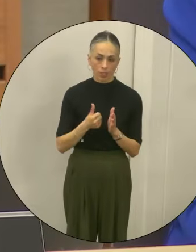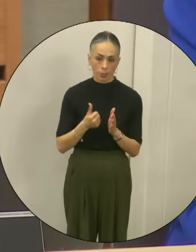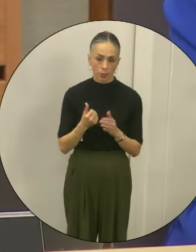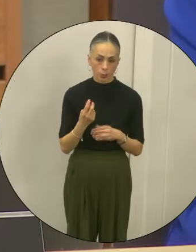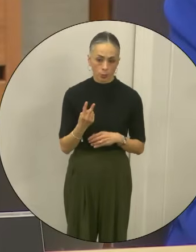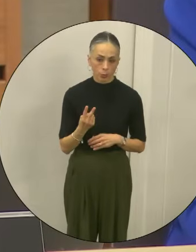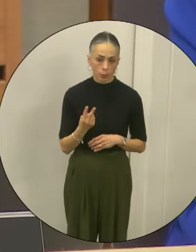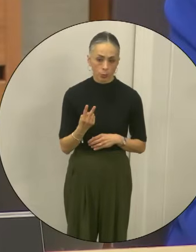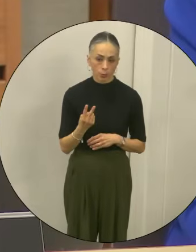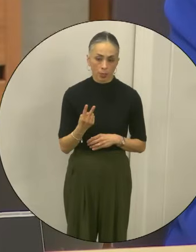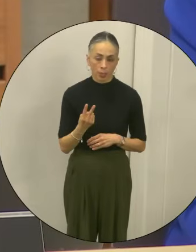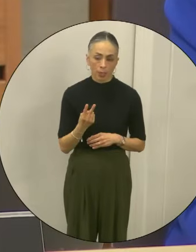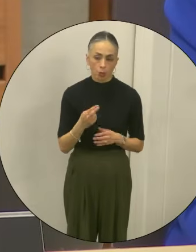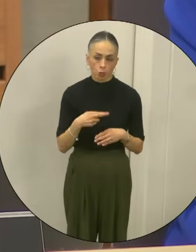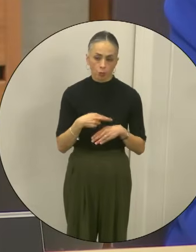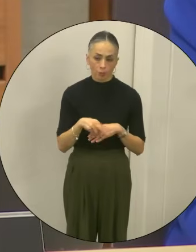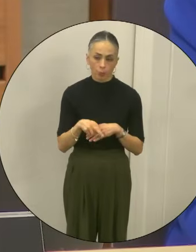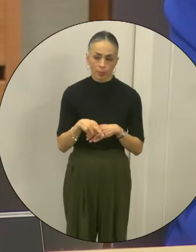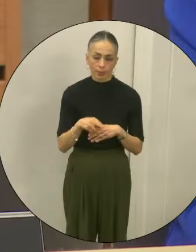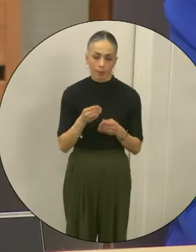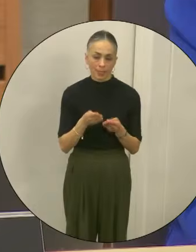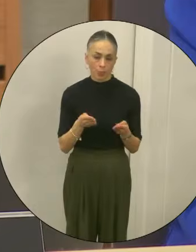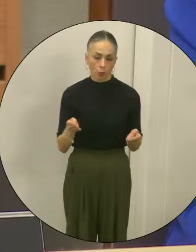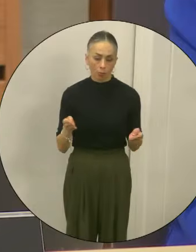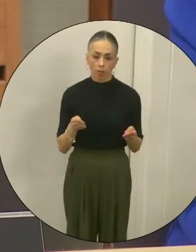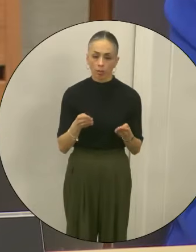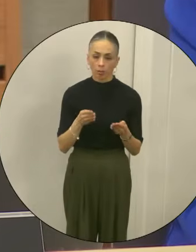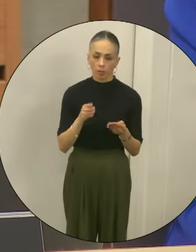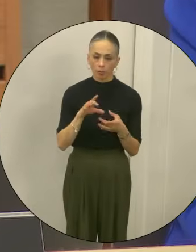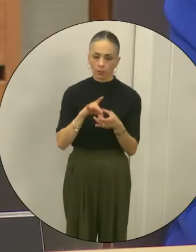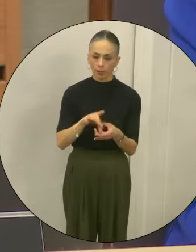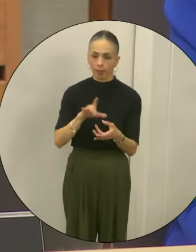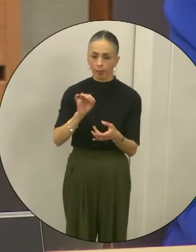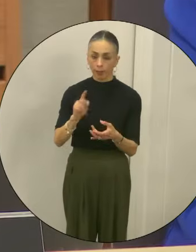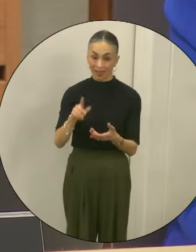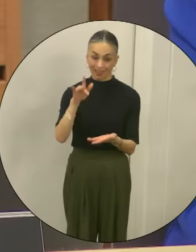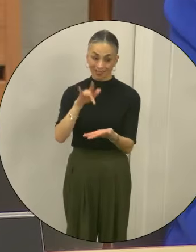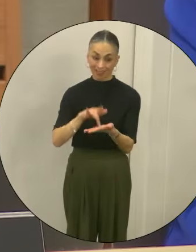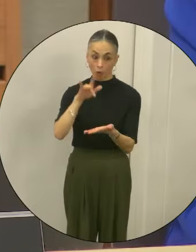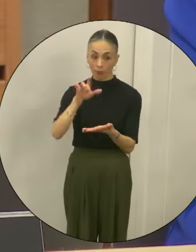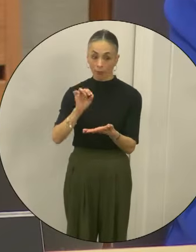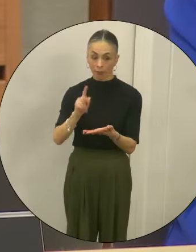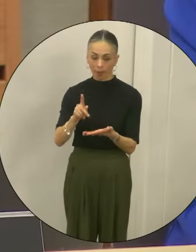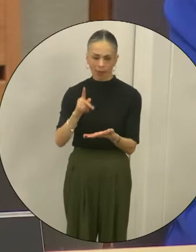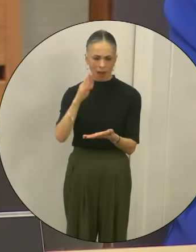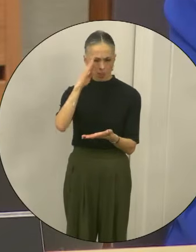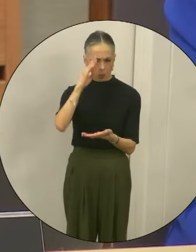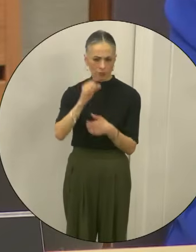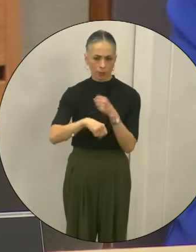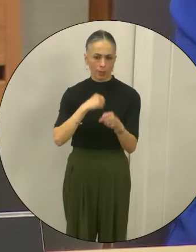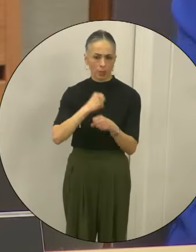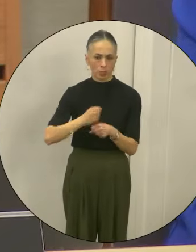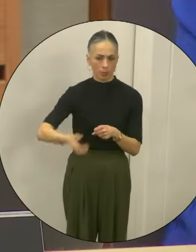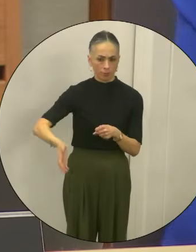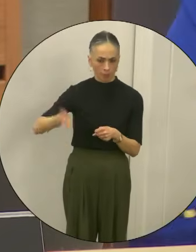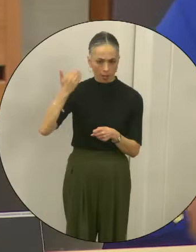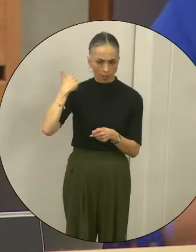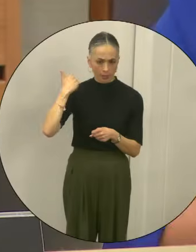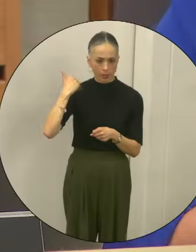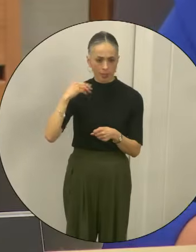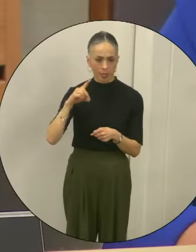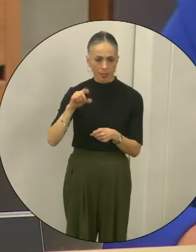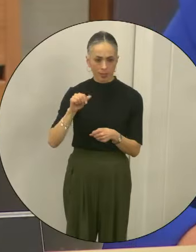2, there's reference material. There's a link. And when I click on the link, I know it's from years past, that data. Is